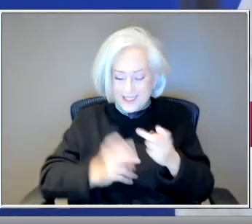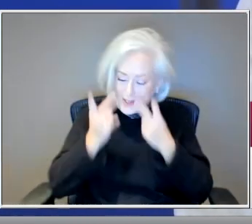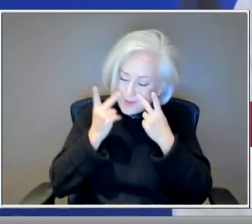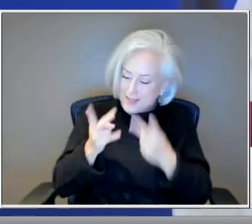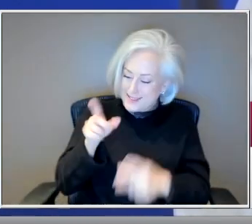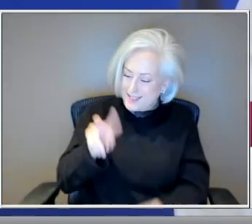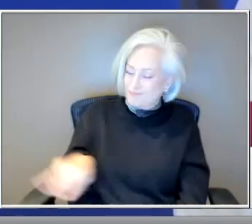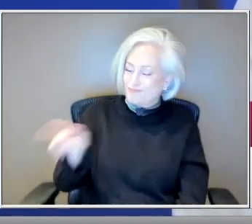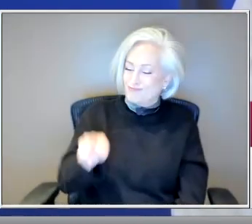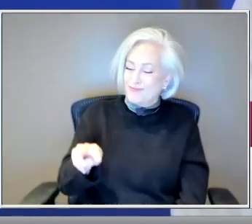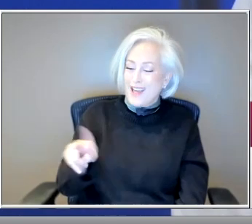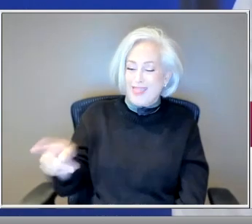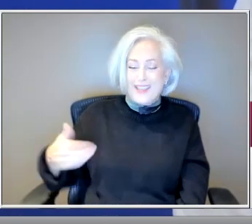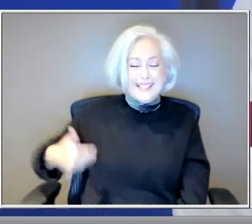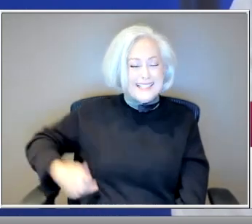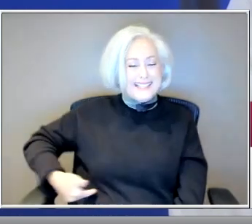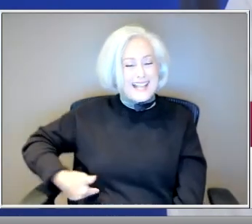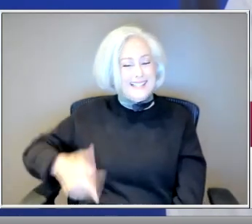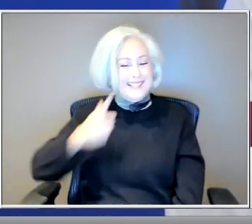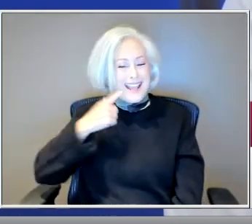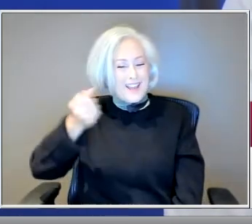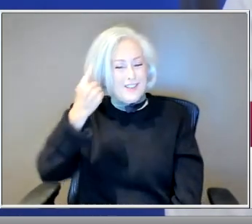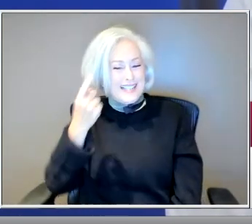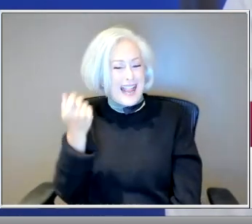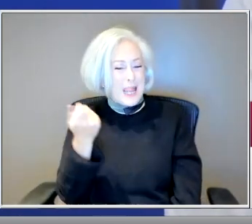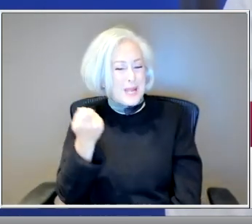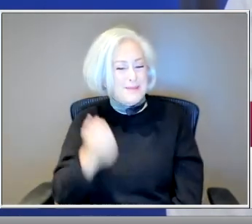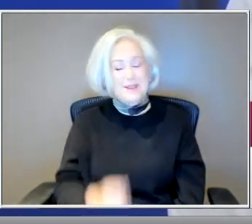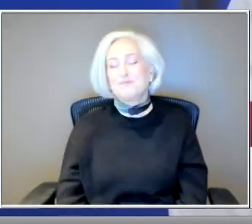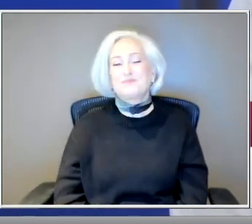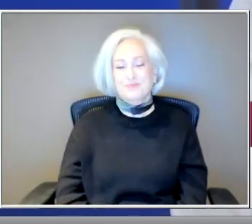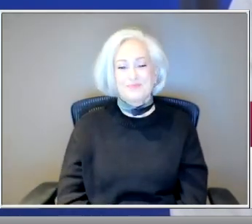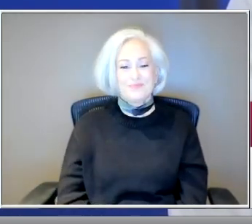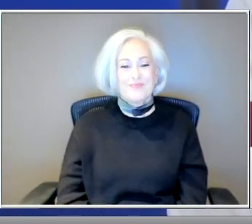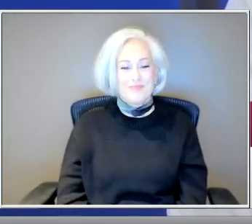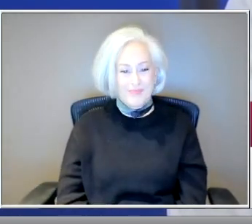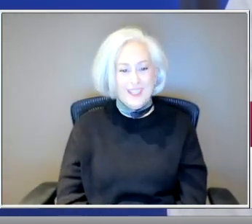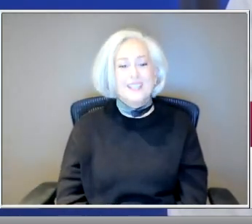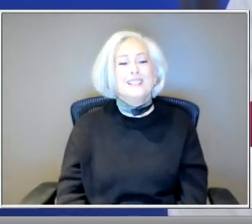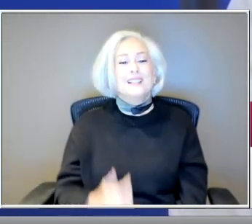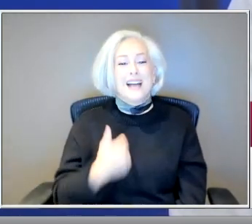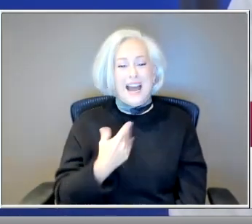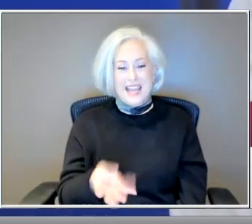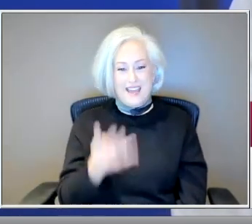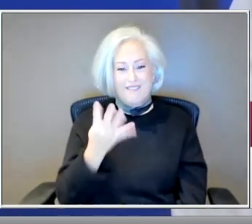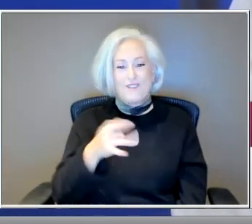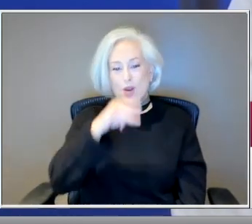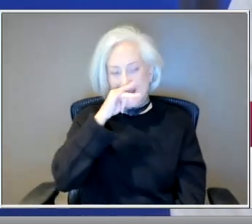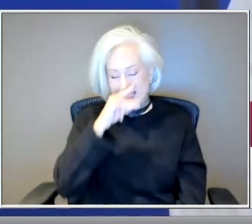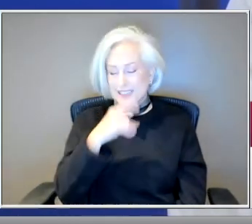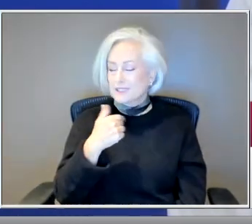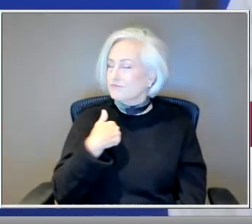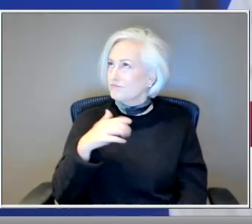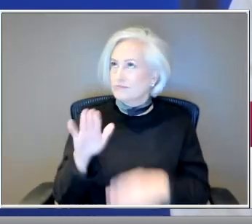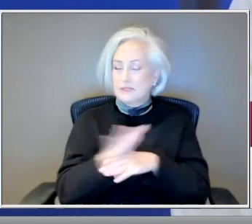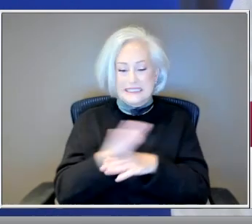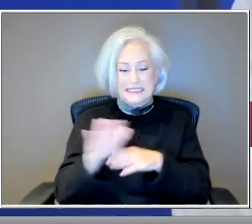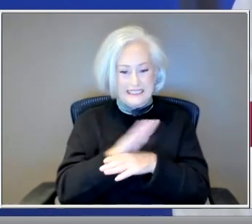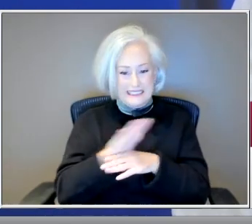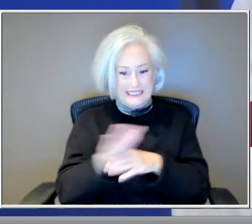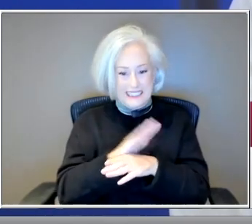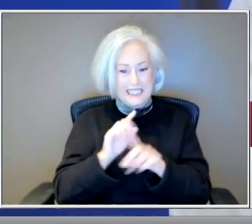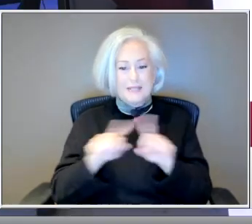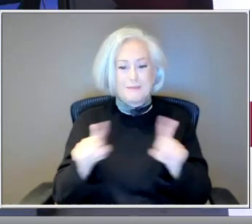they sense it, and they understand it. But it's a lot of fun. 4 kids, real busy, but it's been a